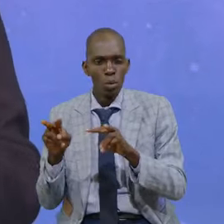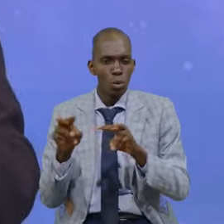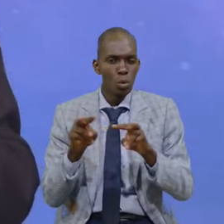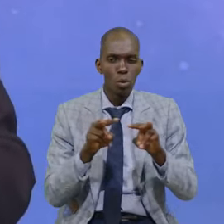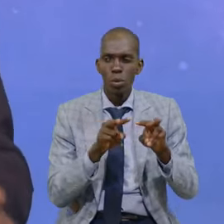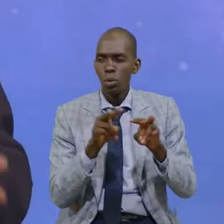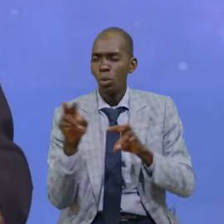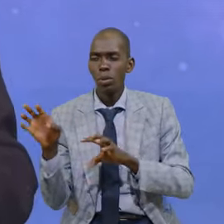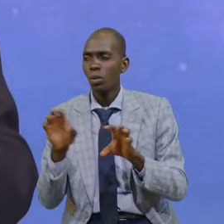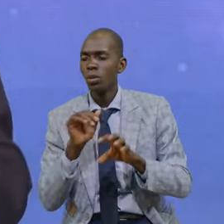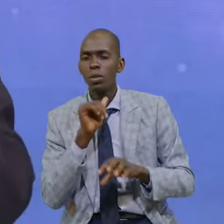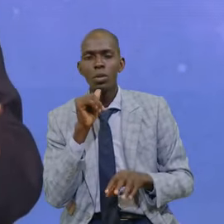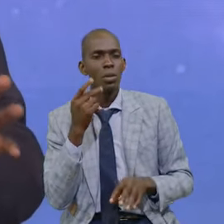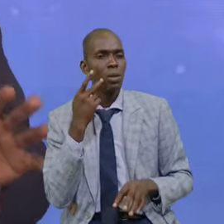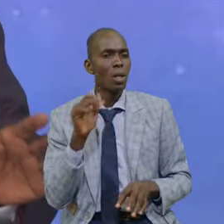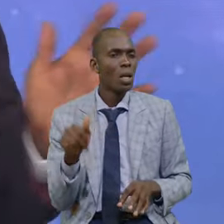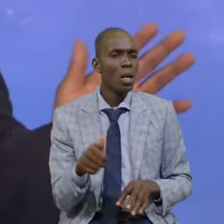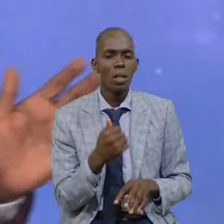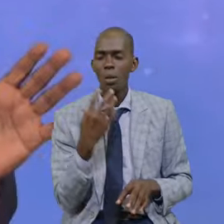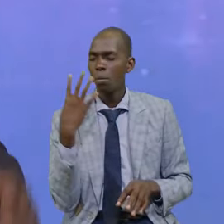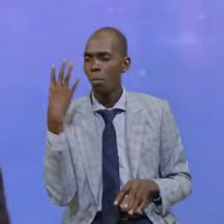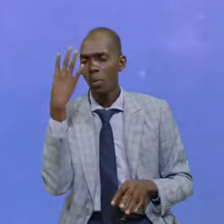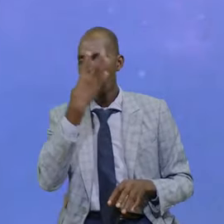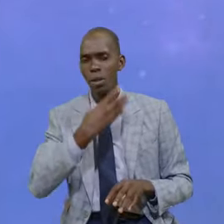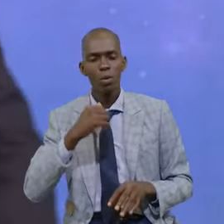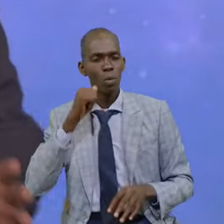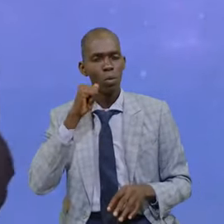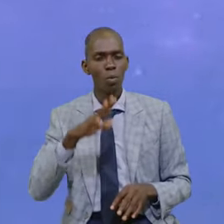any beautiful lady in